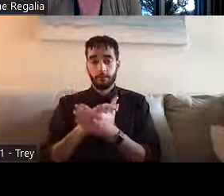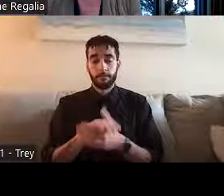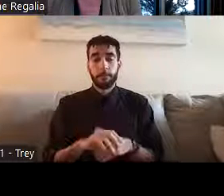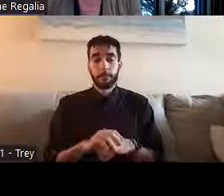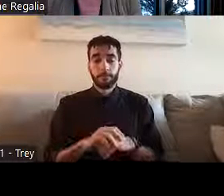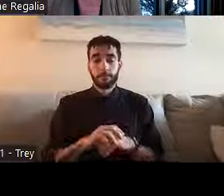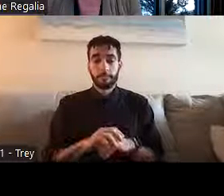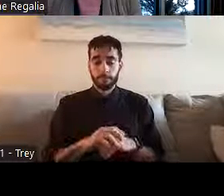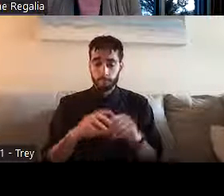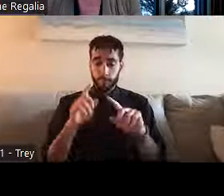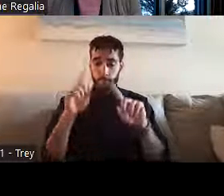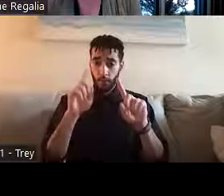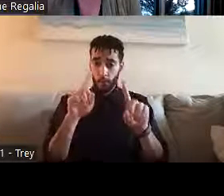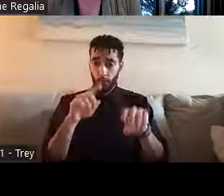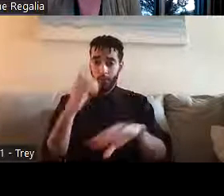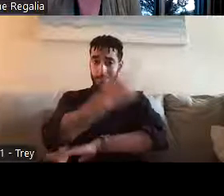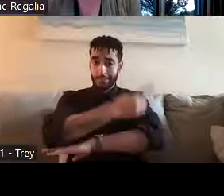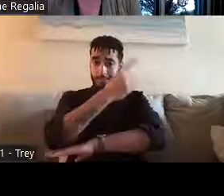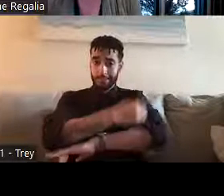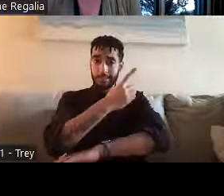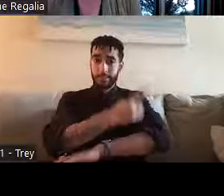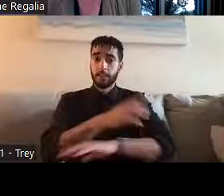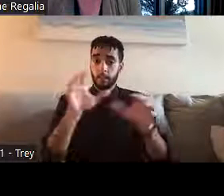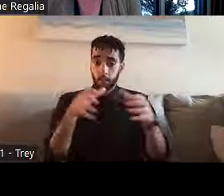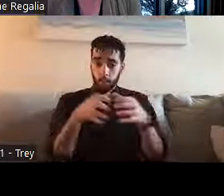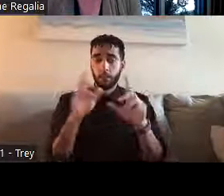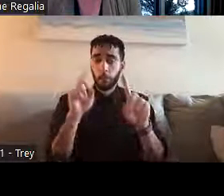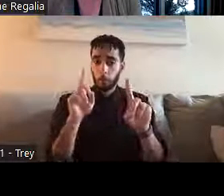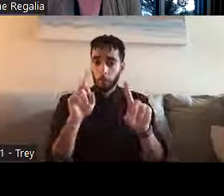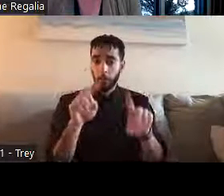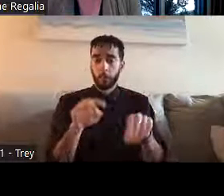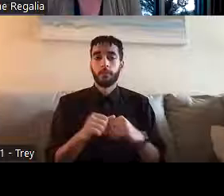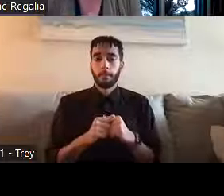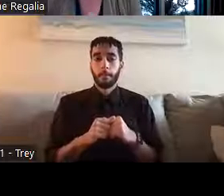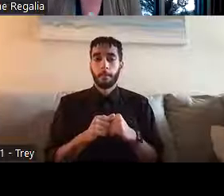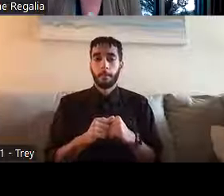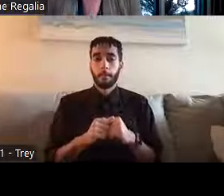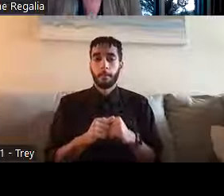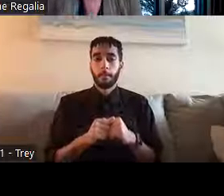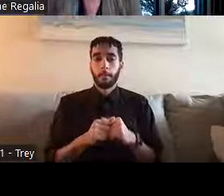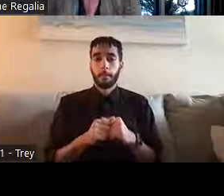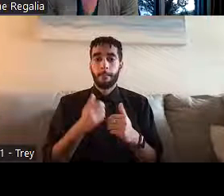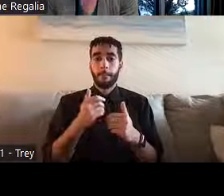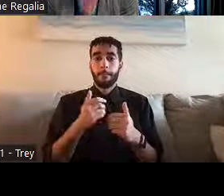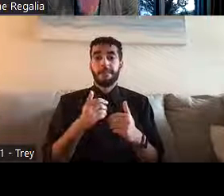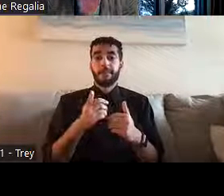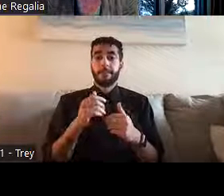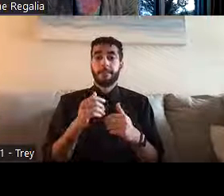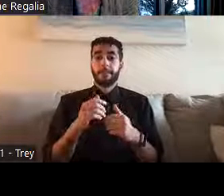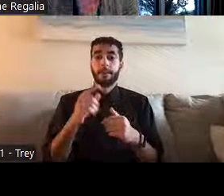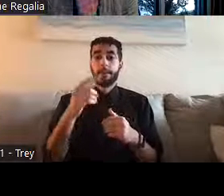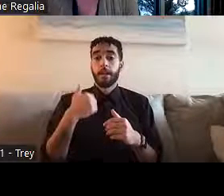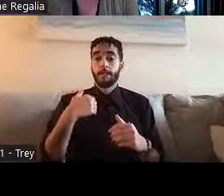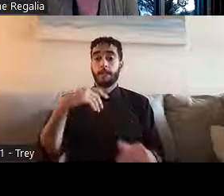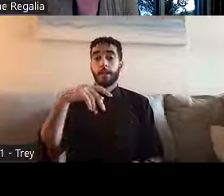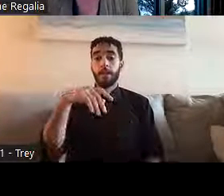attended our day program, she attended our support groups, and eventually he passed on our hospice program. And so he got years